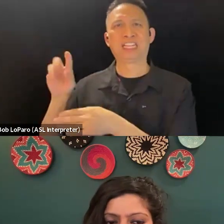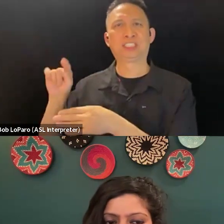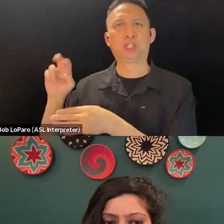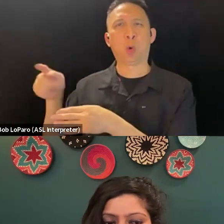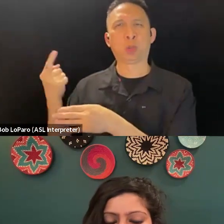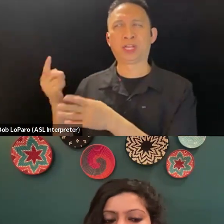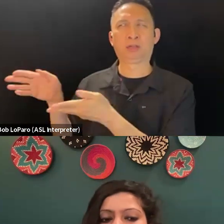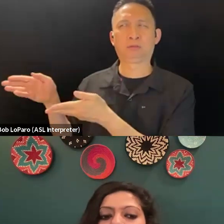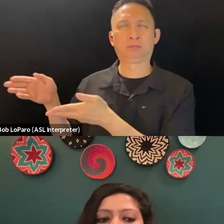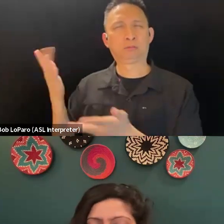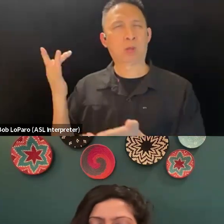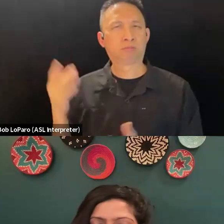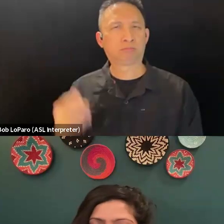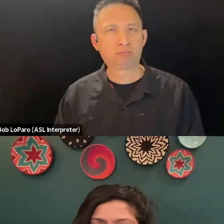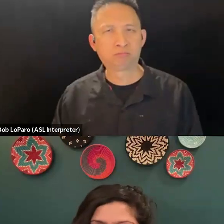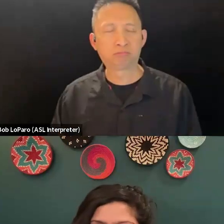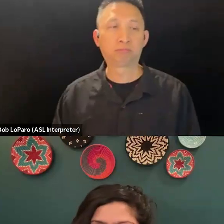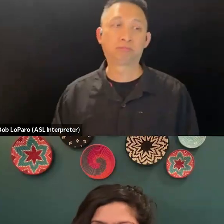Paul, do you want to go first?